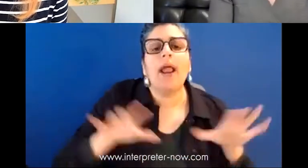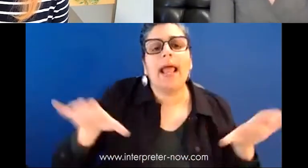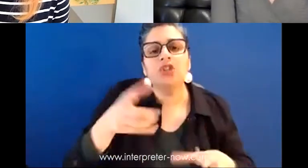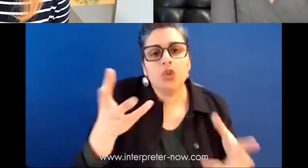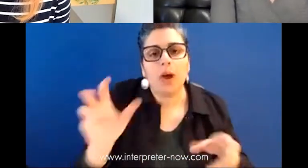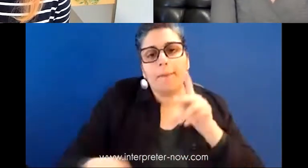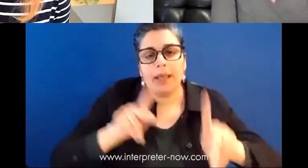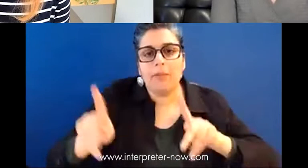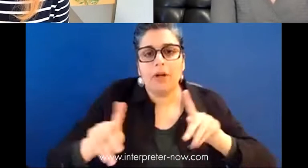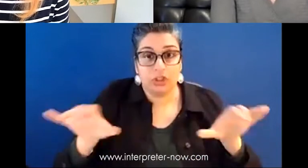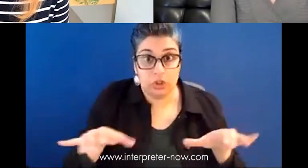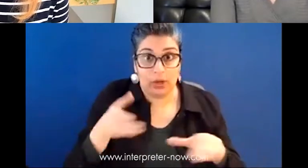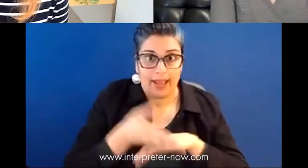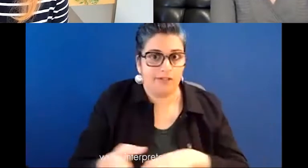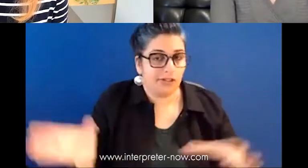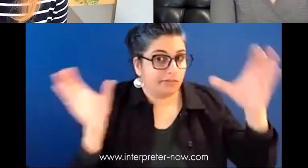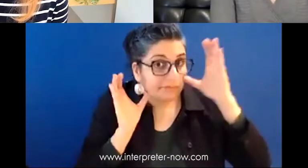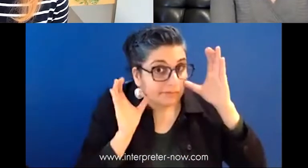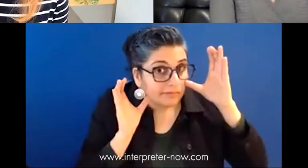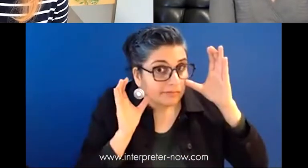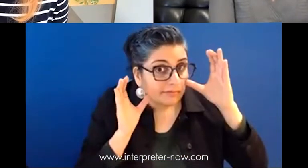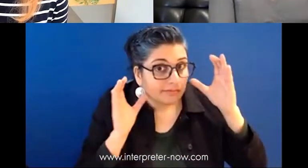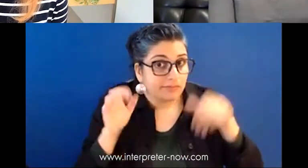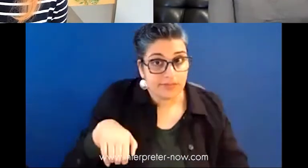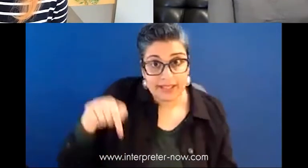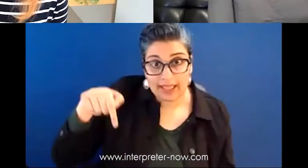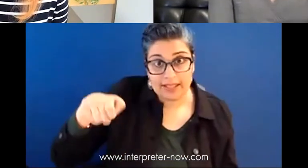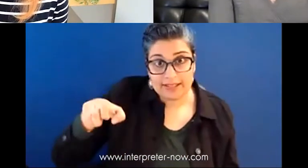take after listening or watching this episode?